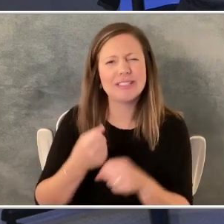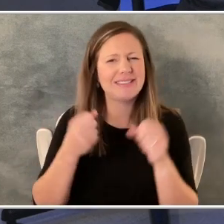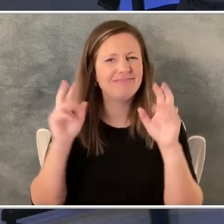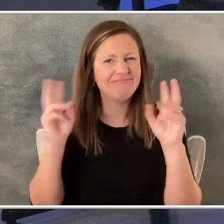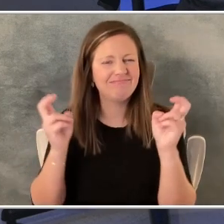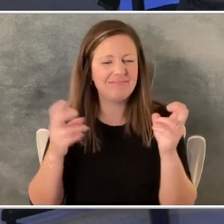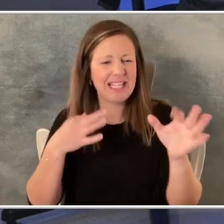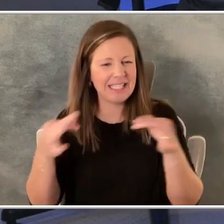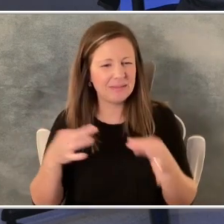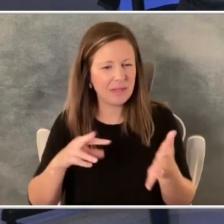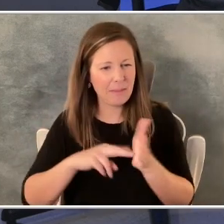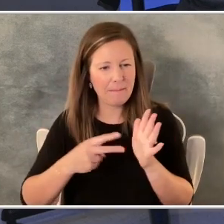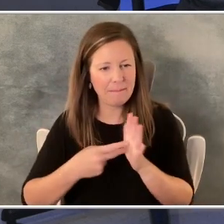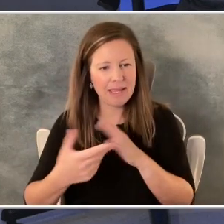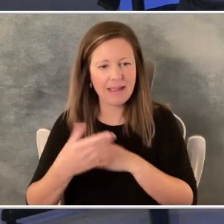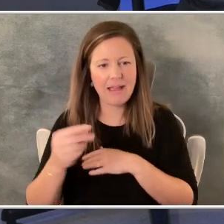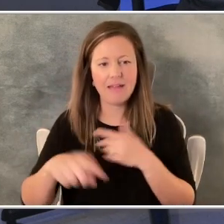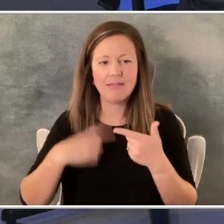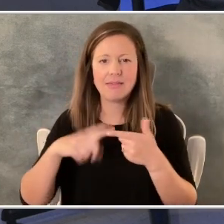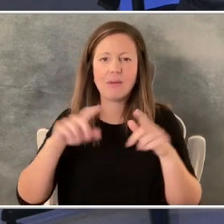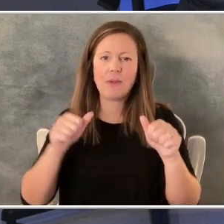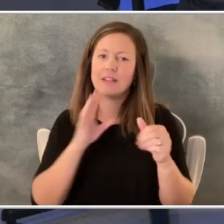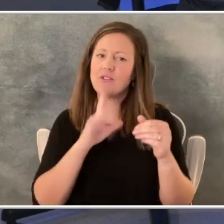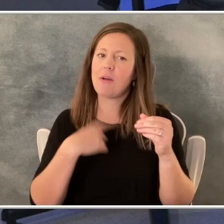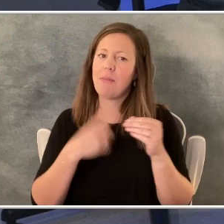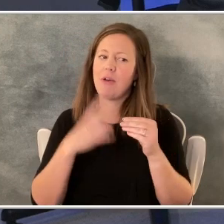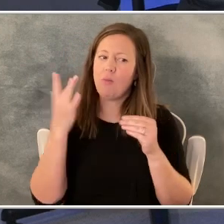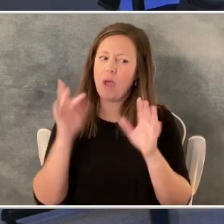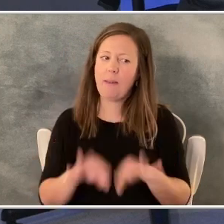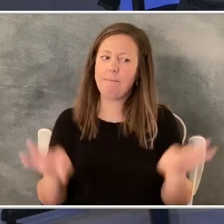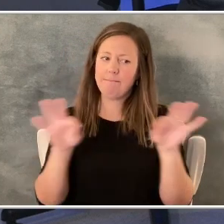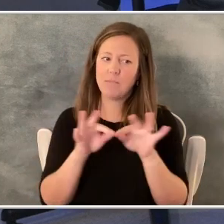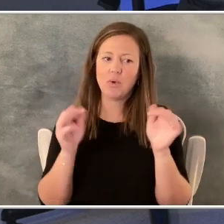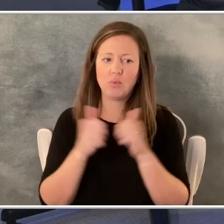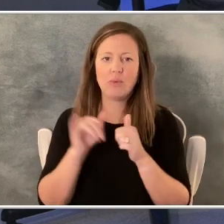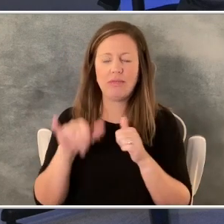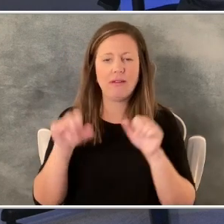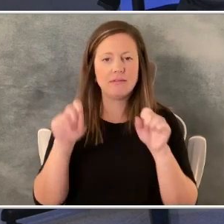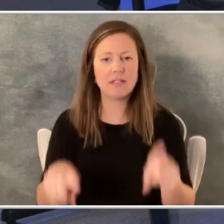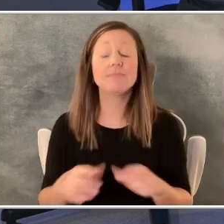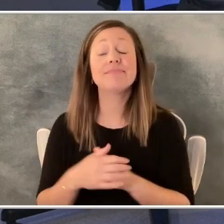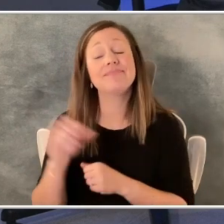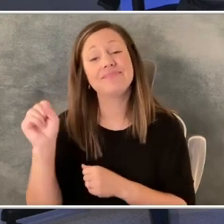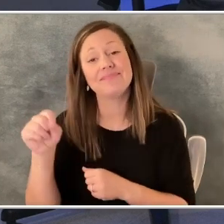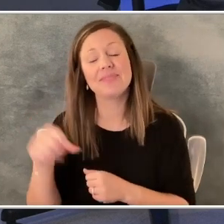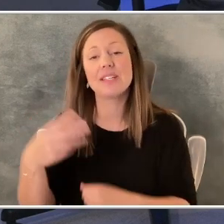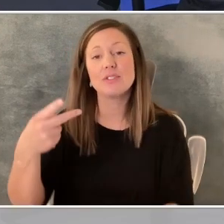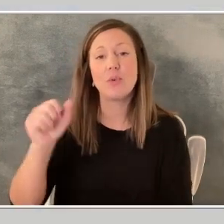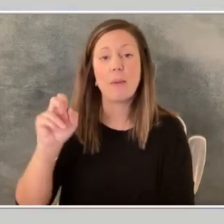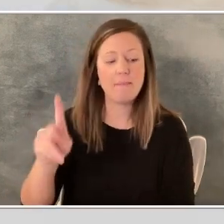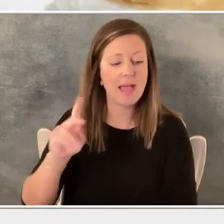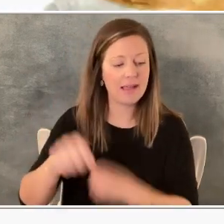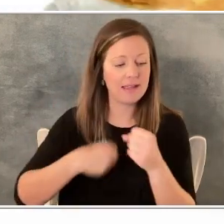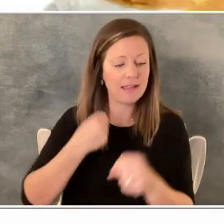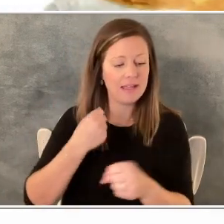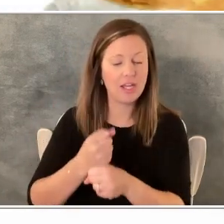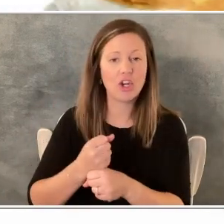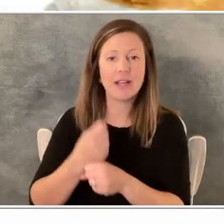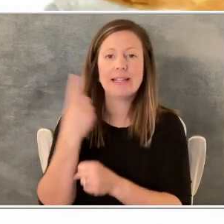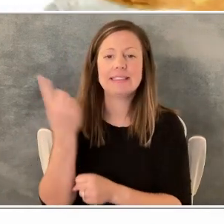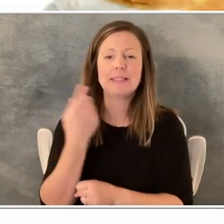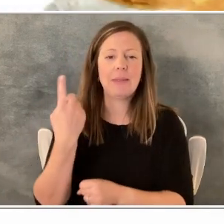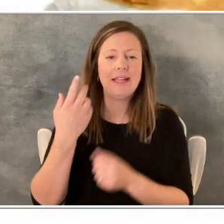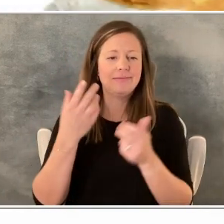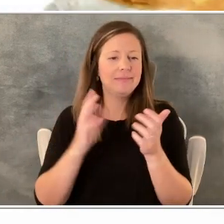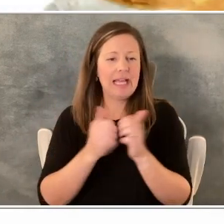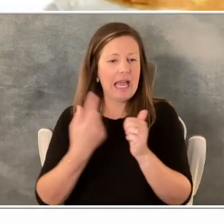and then we'll talk about why that matters when getting that low-dose screening. Absolutely. So a pack year is simply a way we quantify how much someone has smoked over the years.